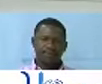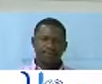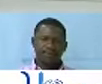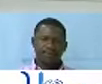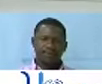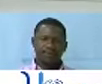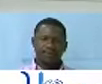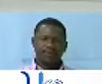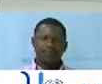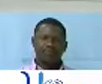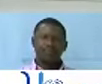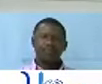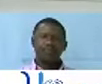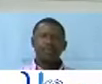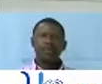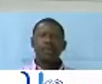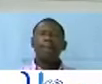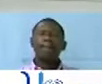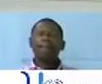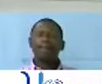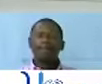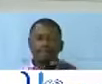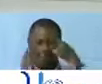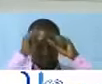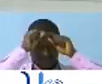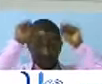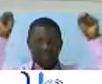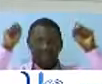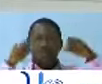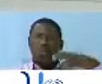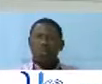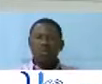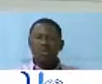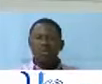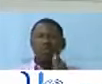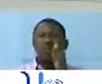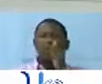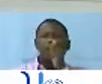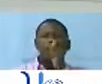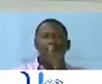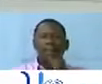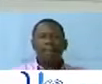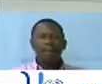So in your own words, the state wanted to silence her.